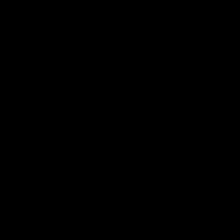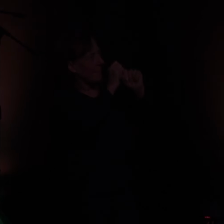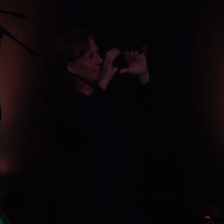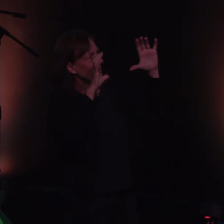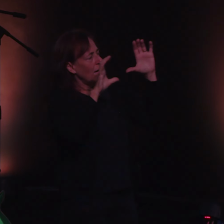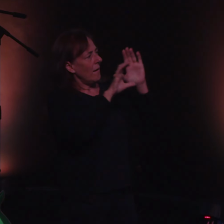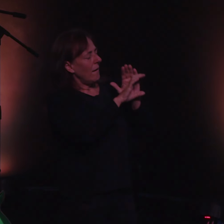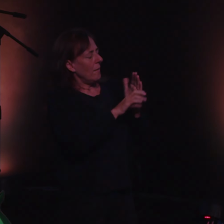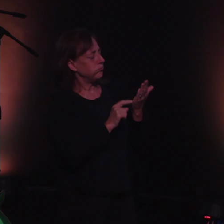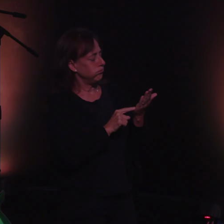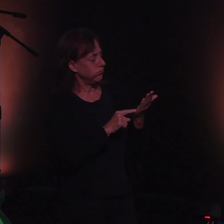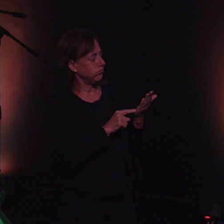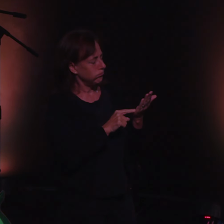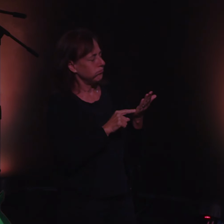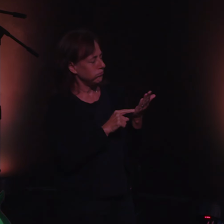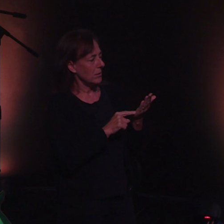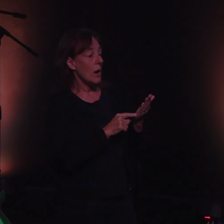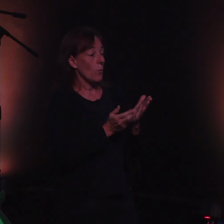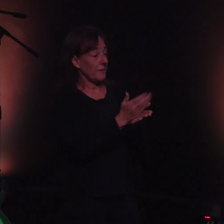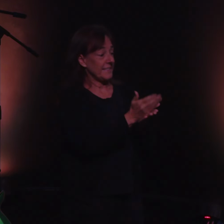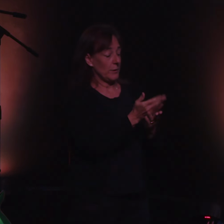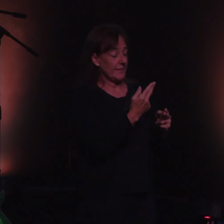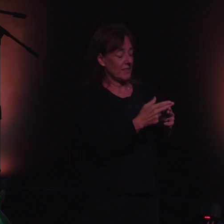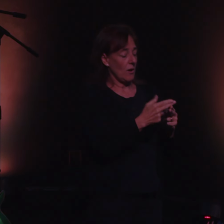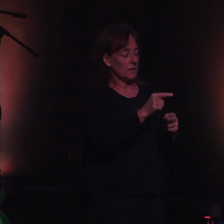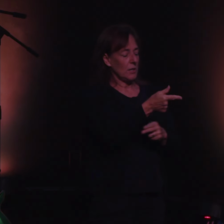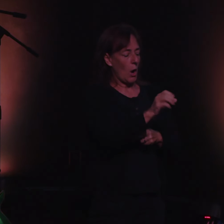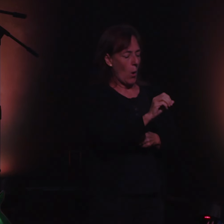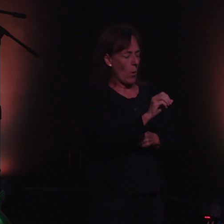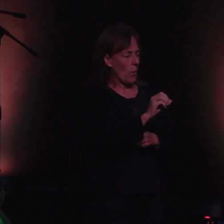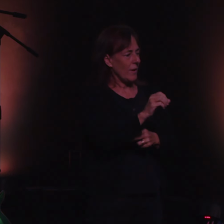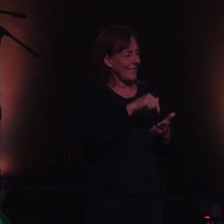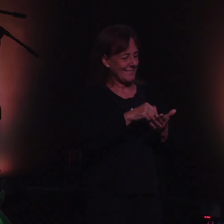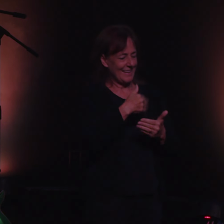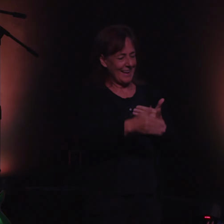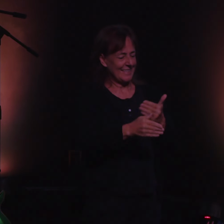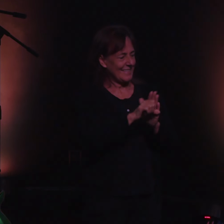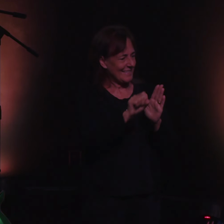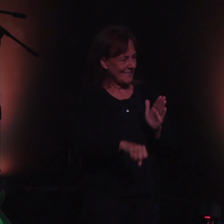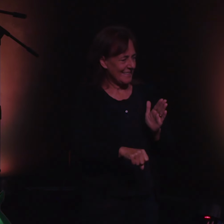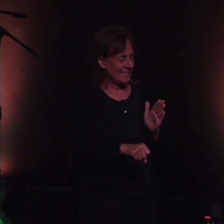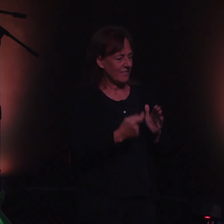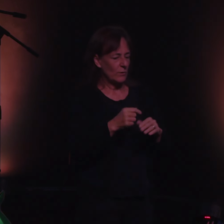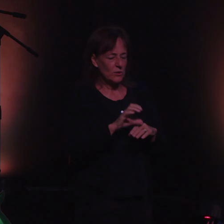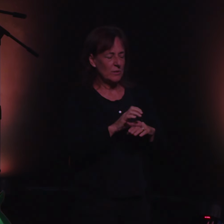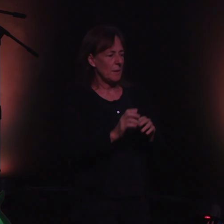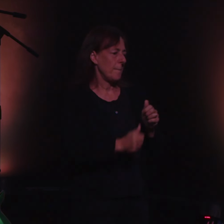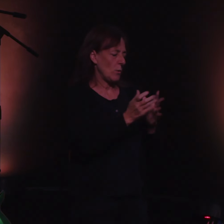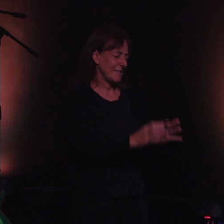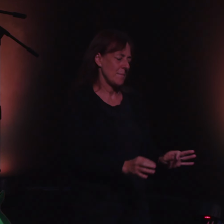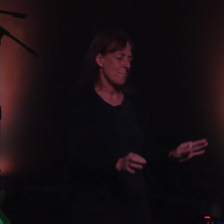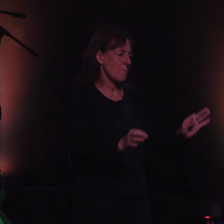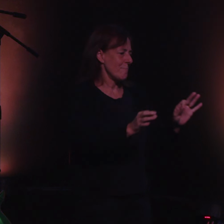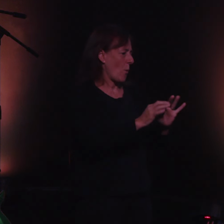And so we're in this series called Go. And I talked about last week how this next season for Simple Church, I believe, is going to be the most important